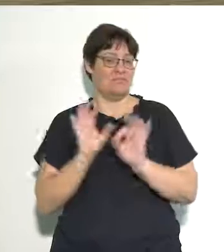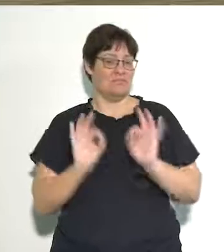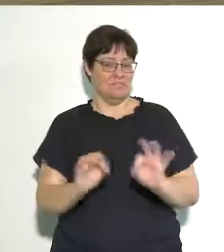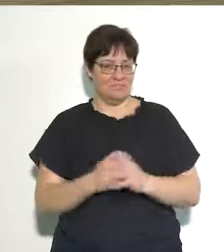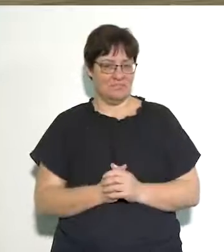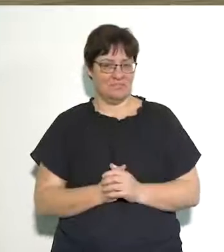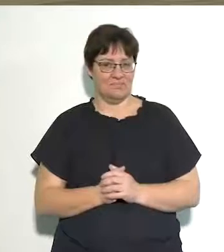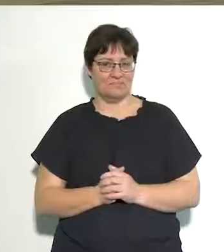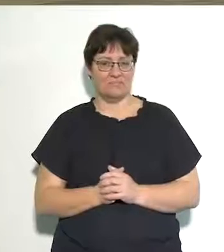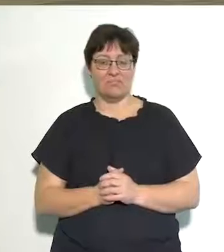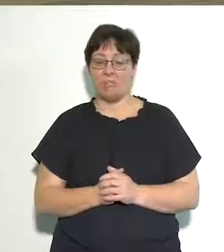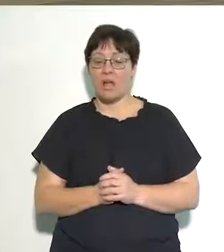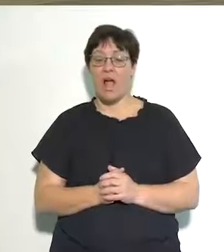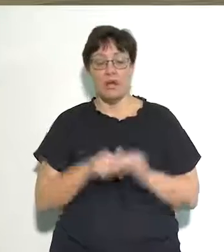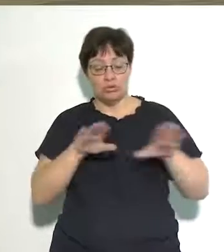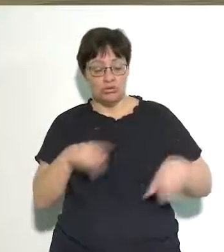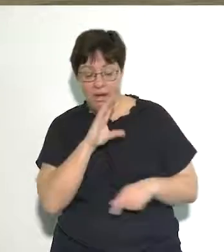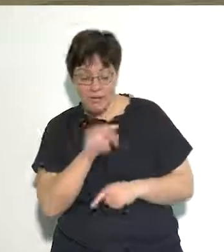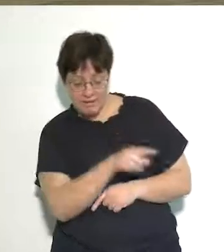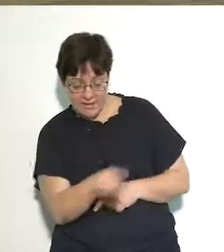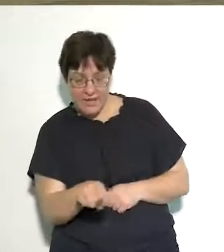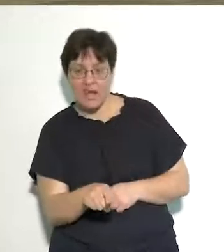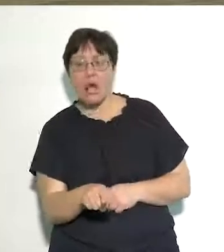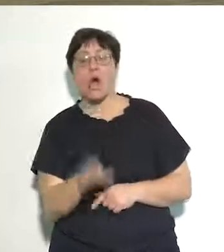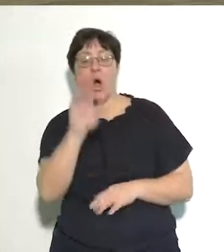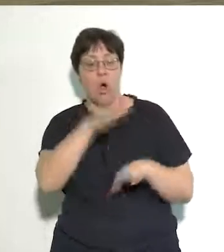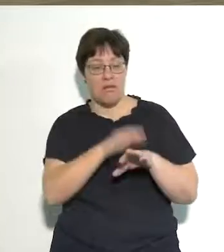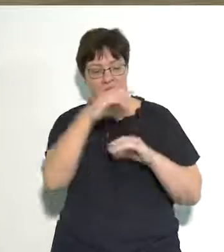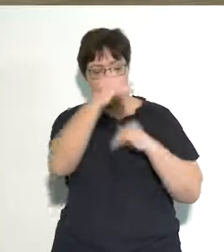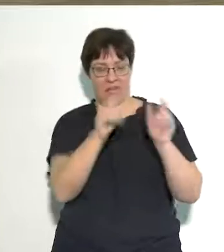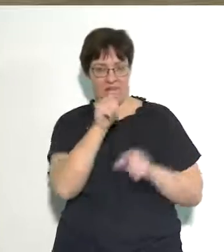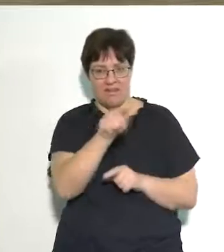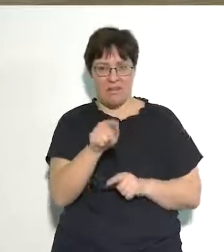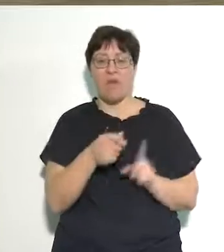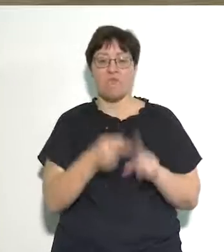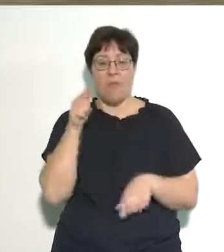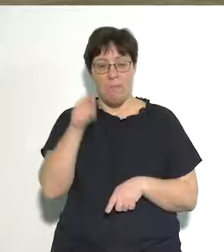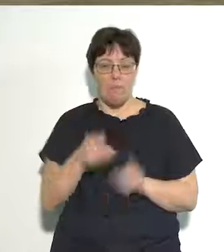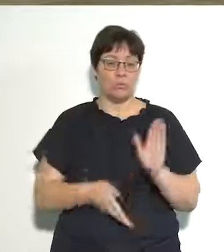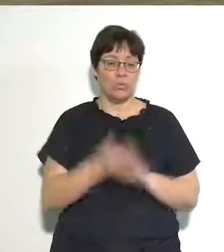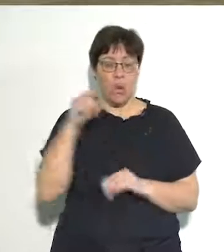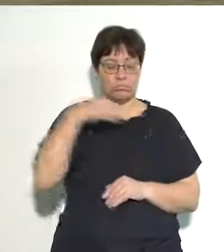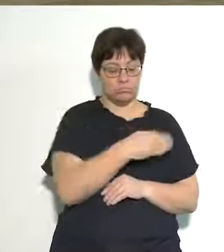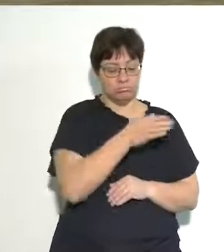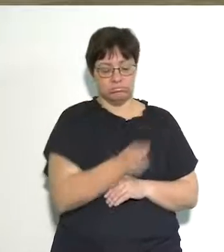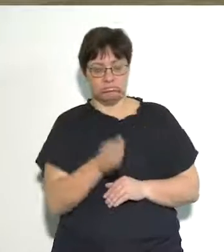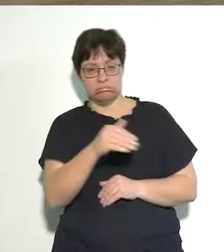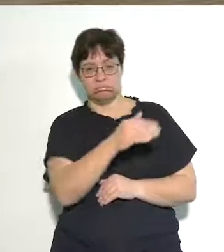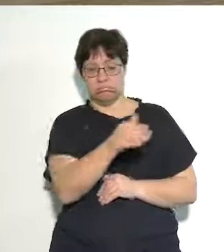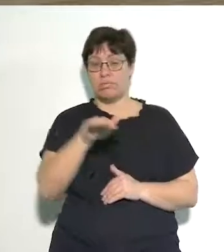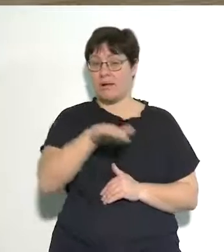quite effective. And then you're going to ask the children to place the arrows on the grid, showing the car getting from one point to the